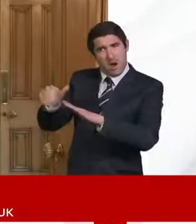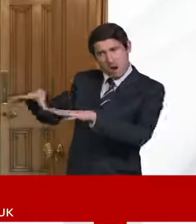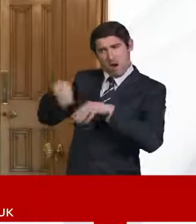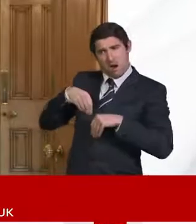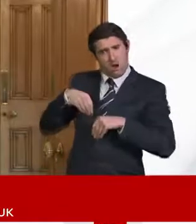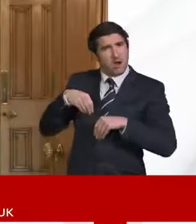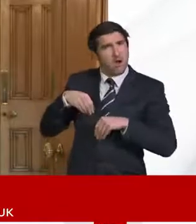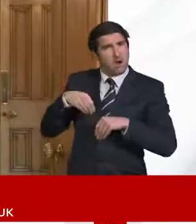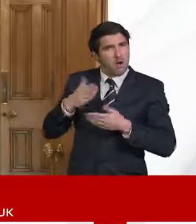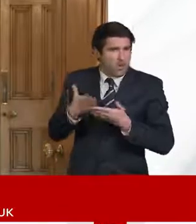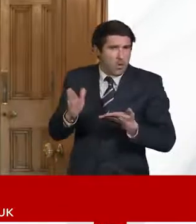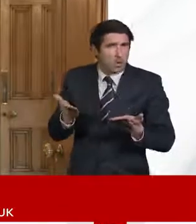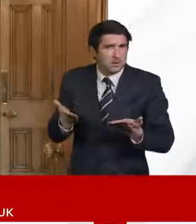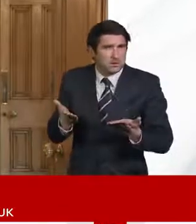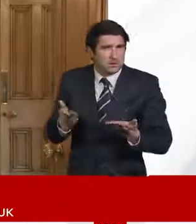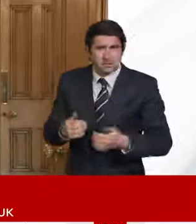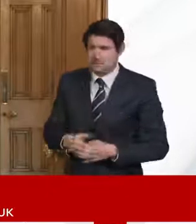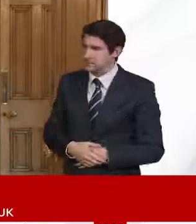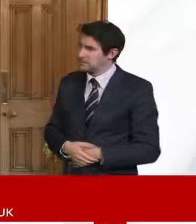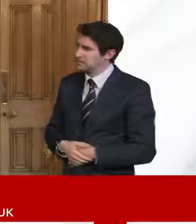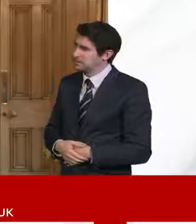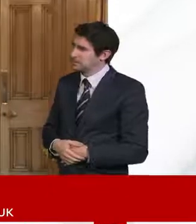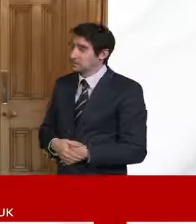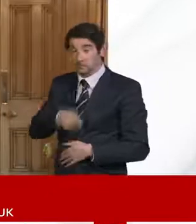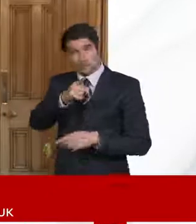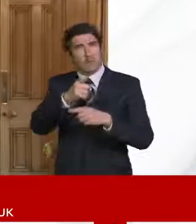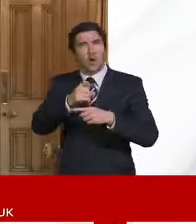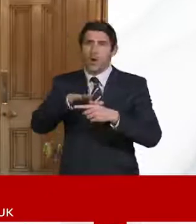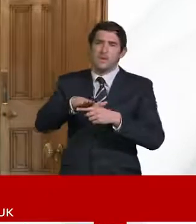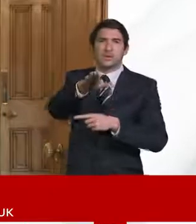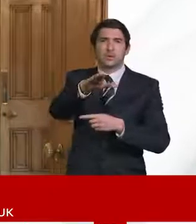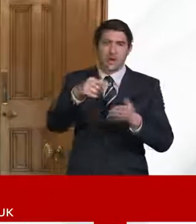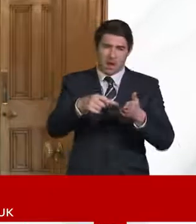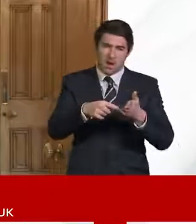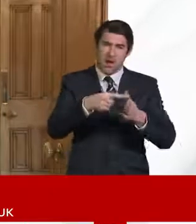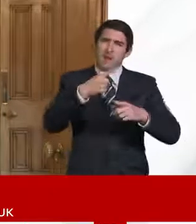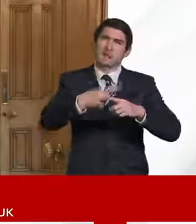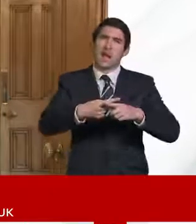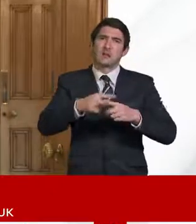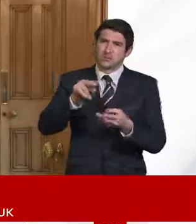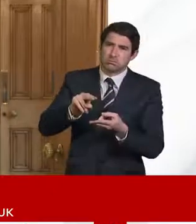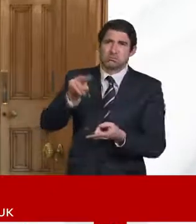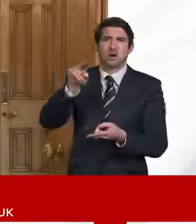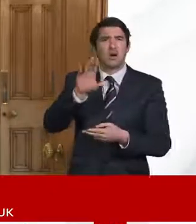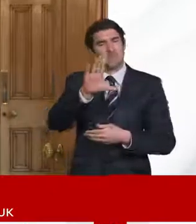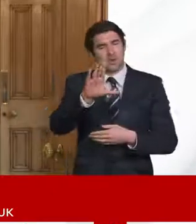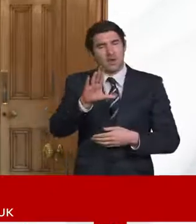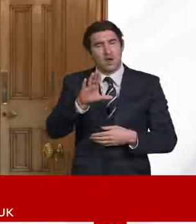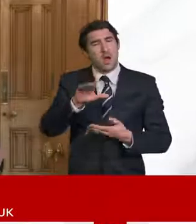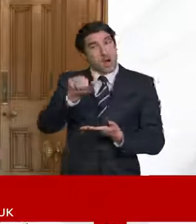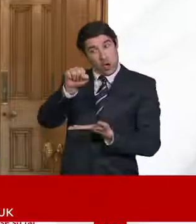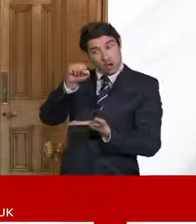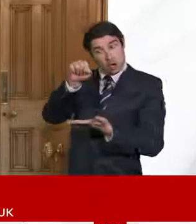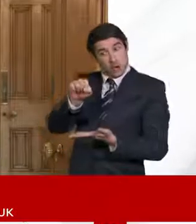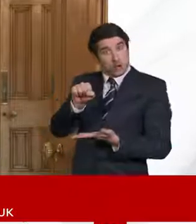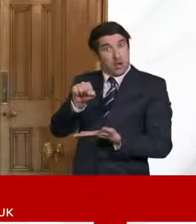economic choices for the future, I think the most important thing to understand is that the Chancellor has taken steps in order to ensure that we